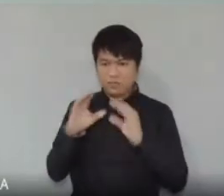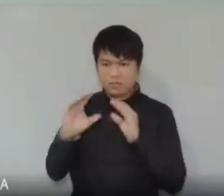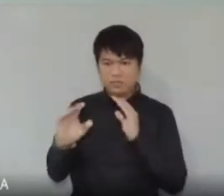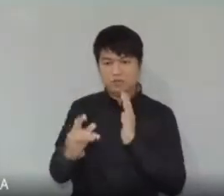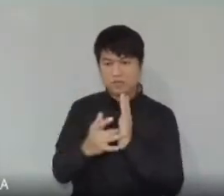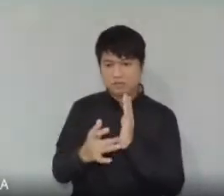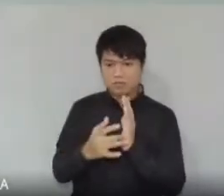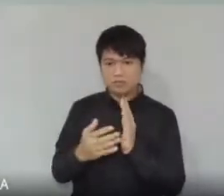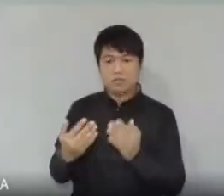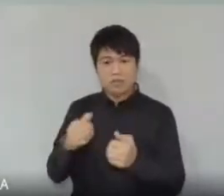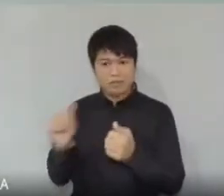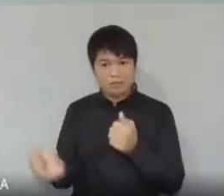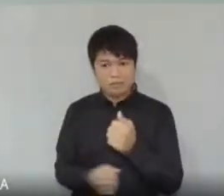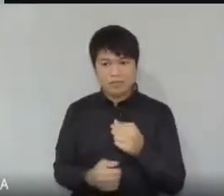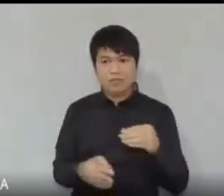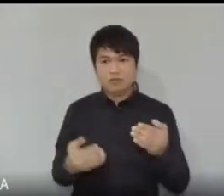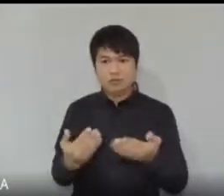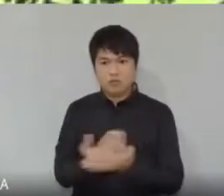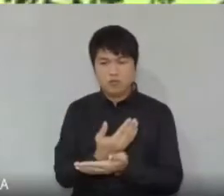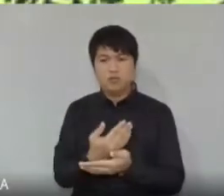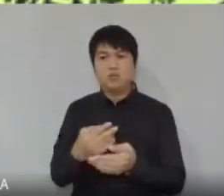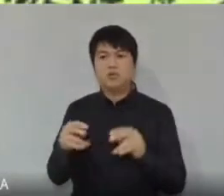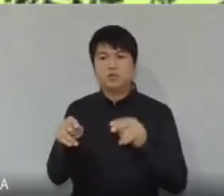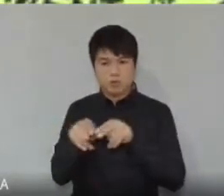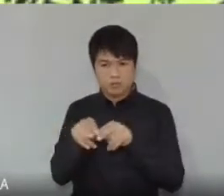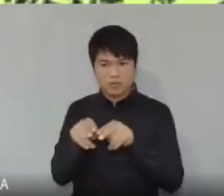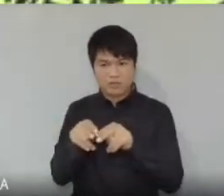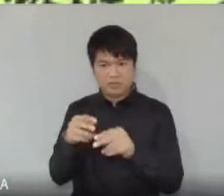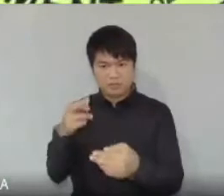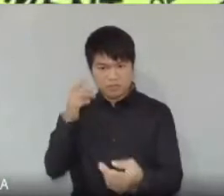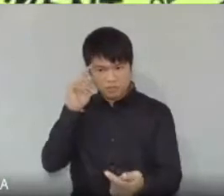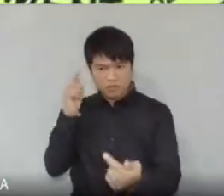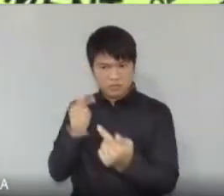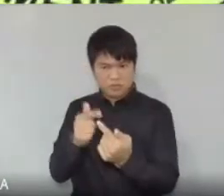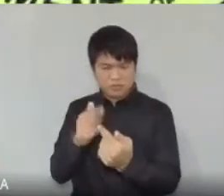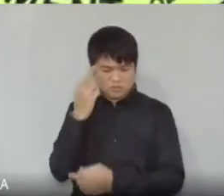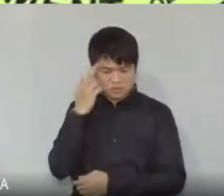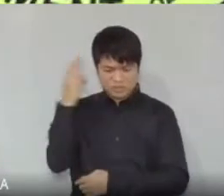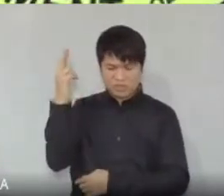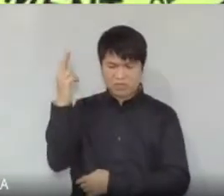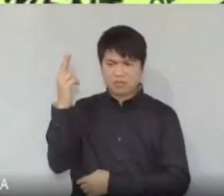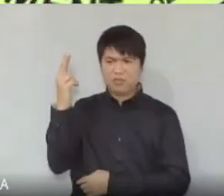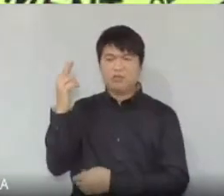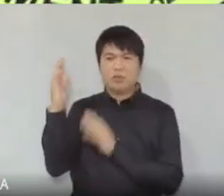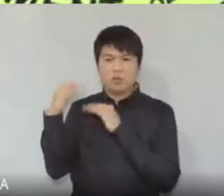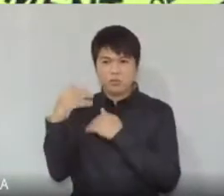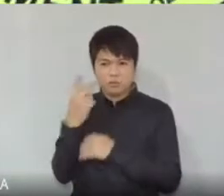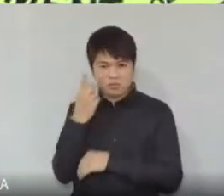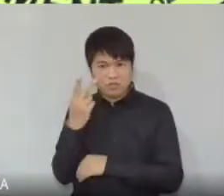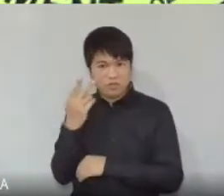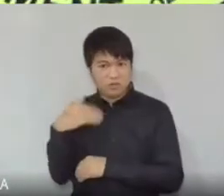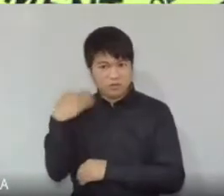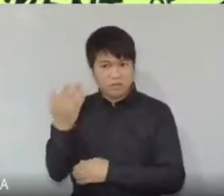lahat. Okay. Thank you very much. Thank you for that, Yusek. Actually, we have